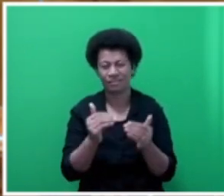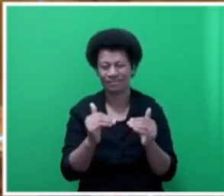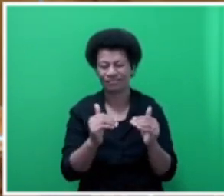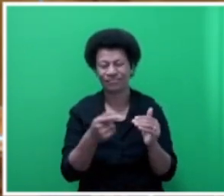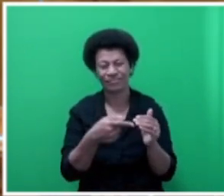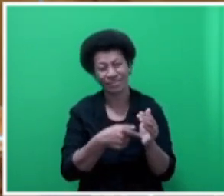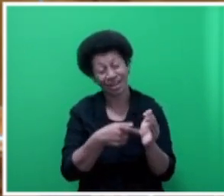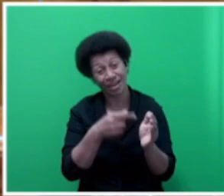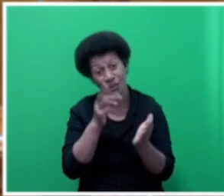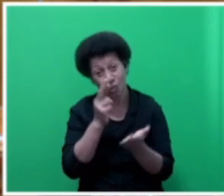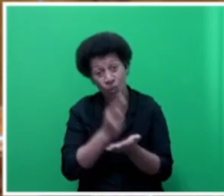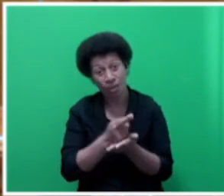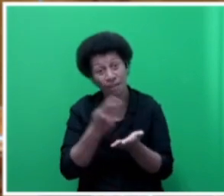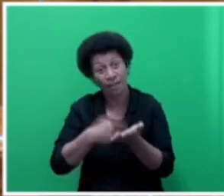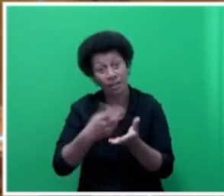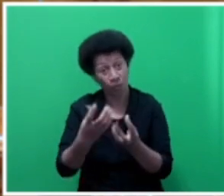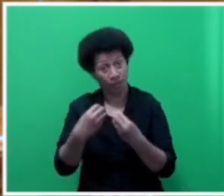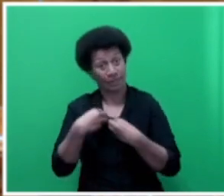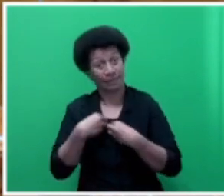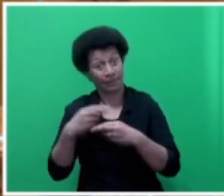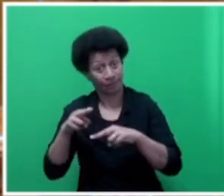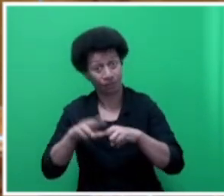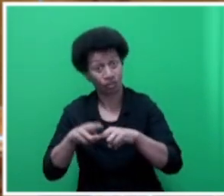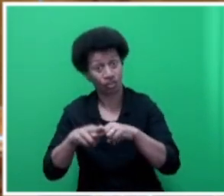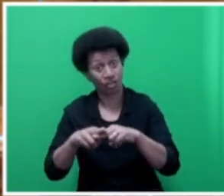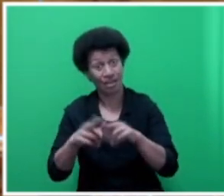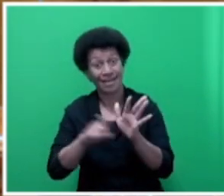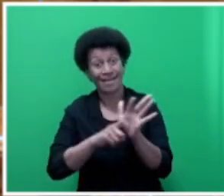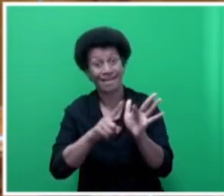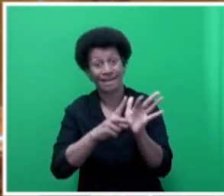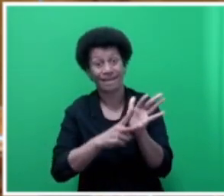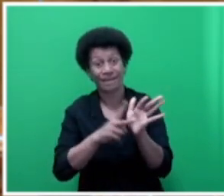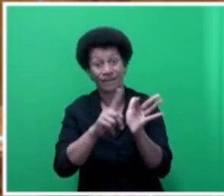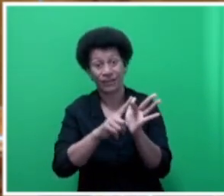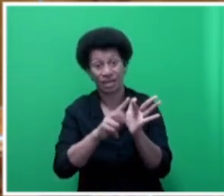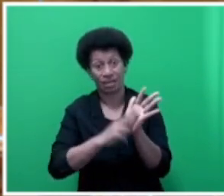annual revenue shortfall is around 500 million in the last 5 years.